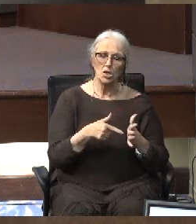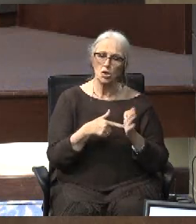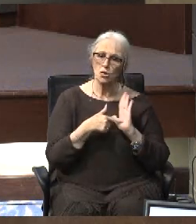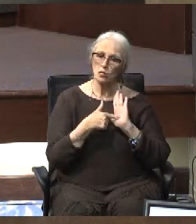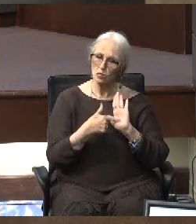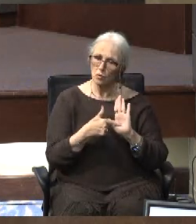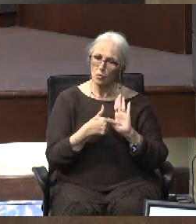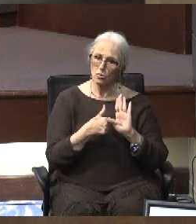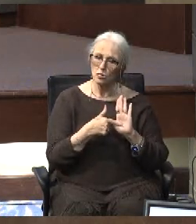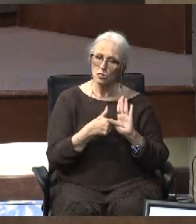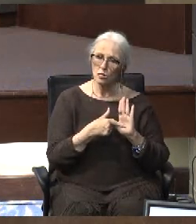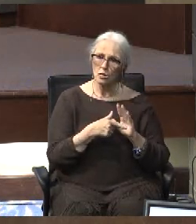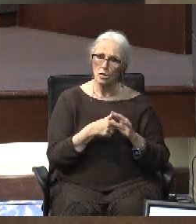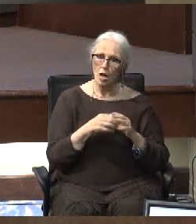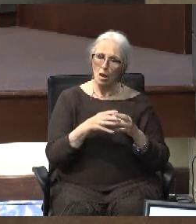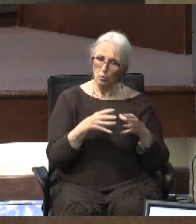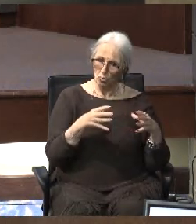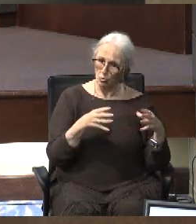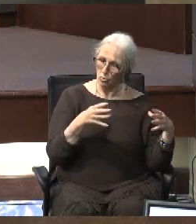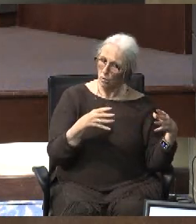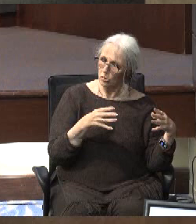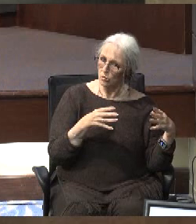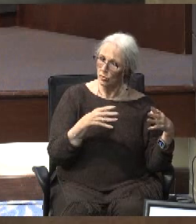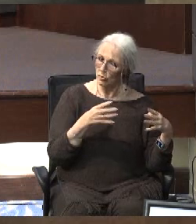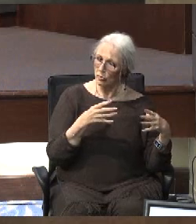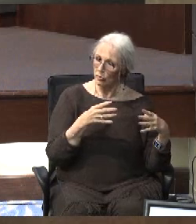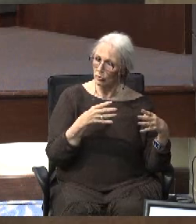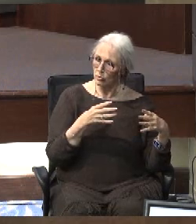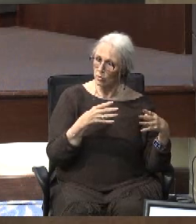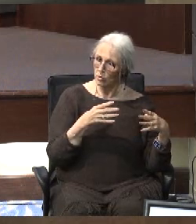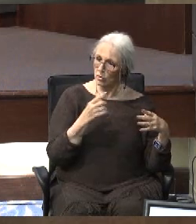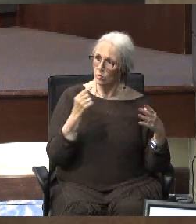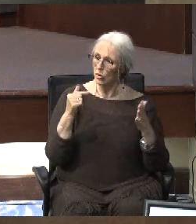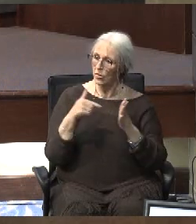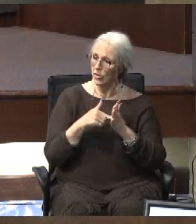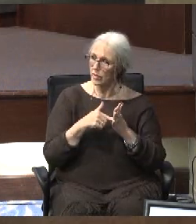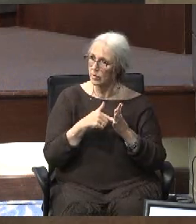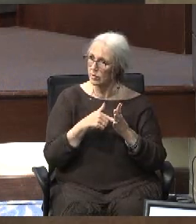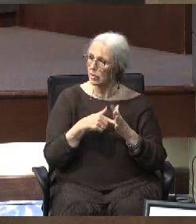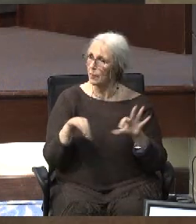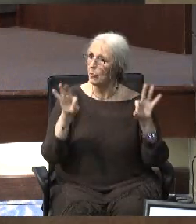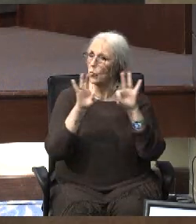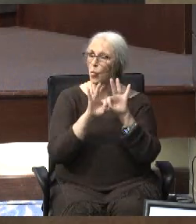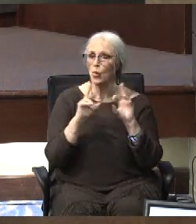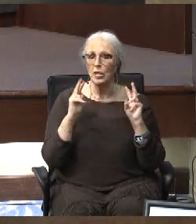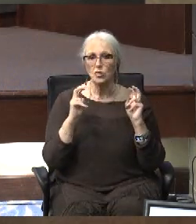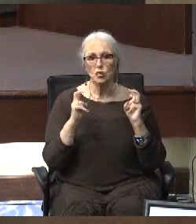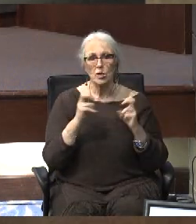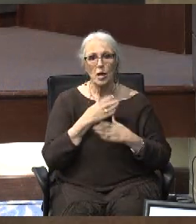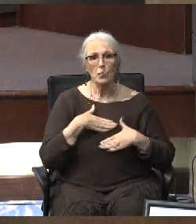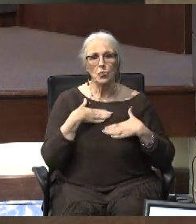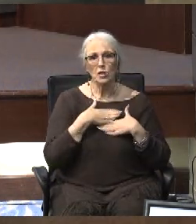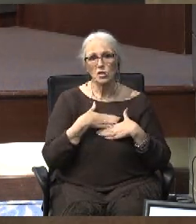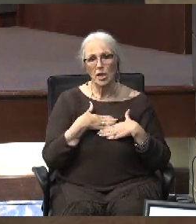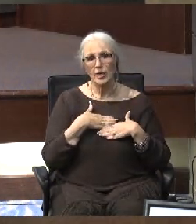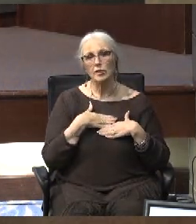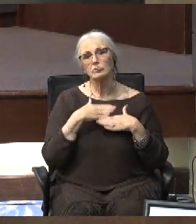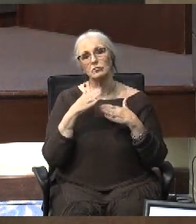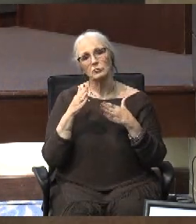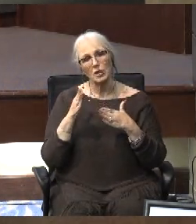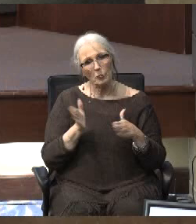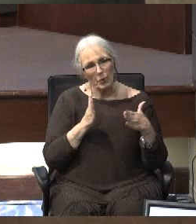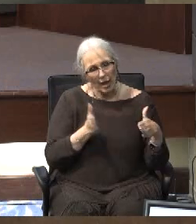a proactive approach to this important issue and just appreciate the thoughtful